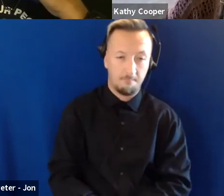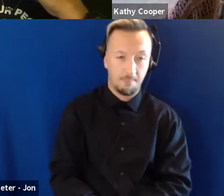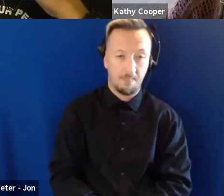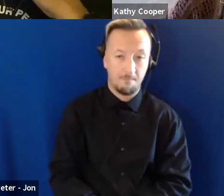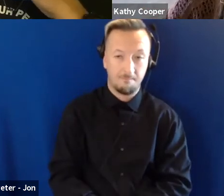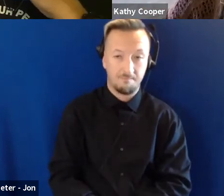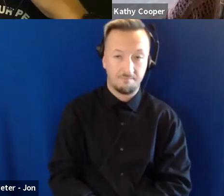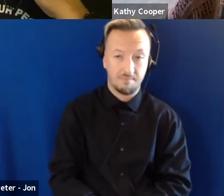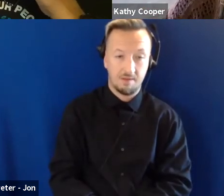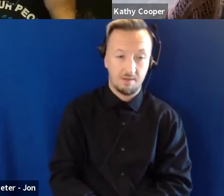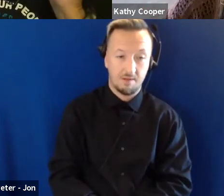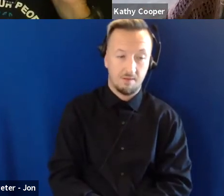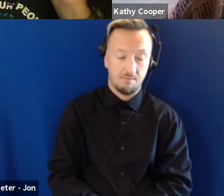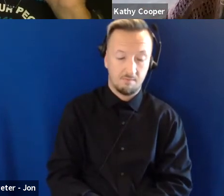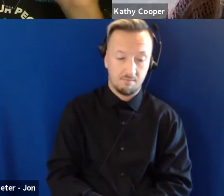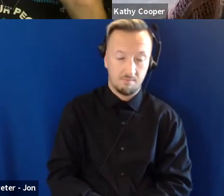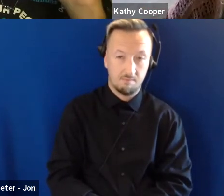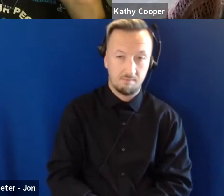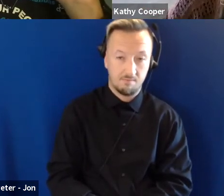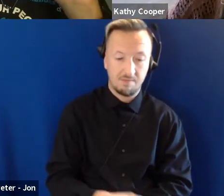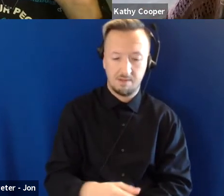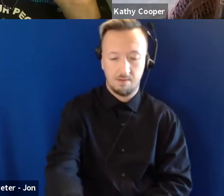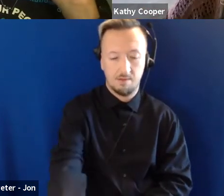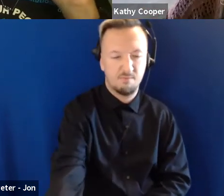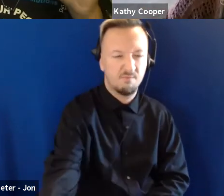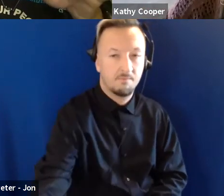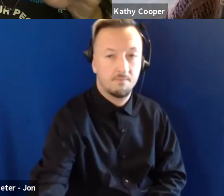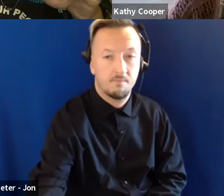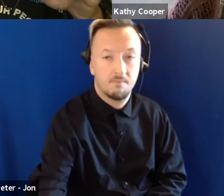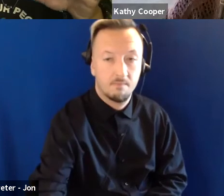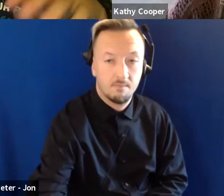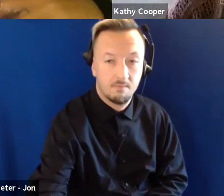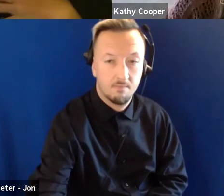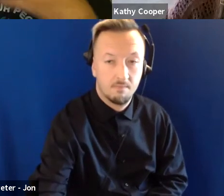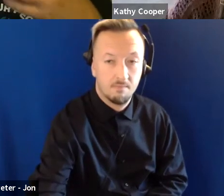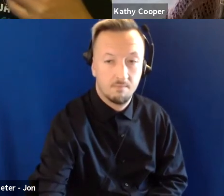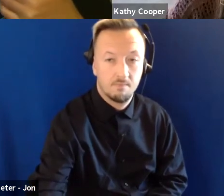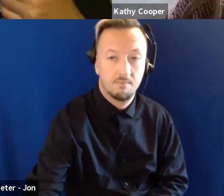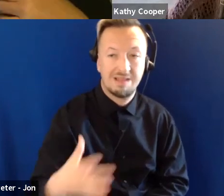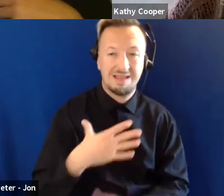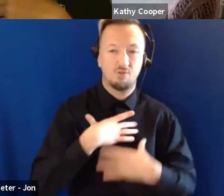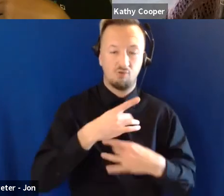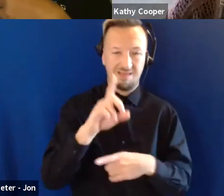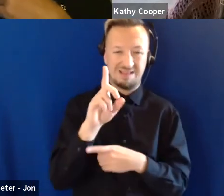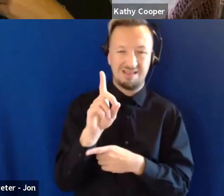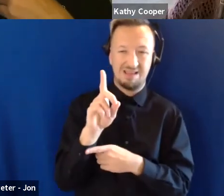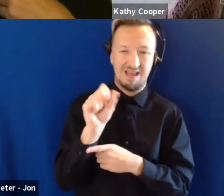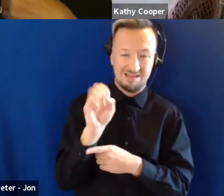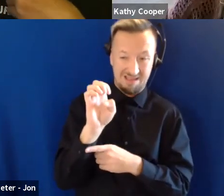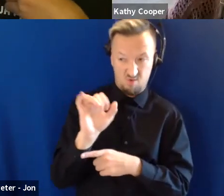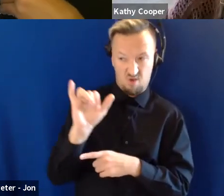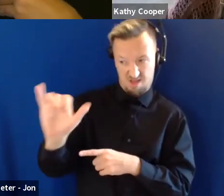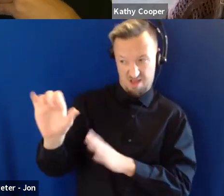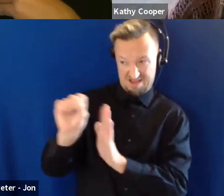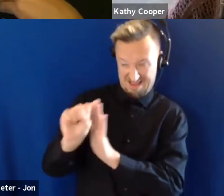Yeah, I do think, it is always interesting to me that, like the DSE, because I think it looks like in that state, the same as it